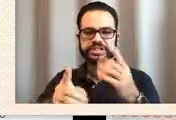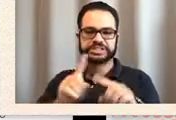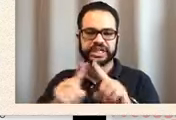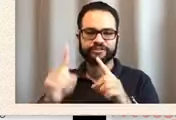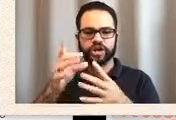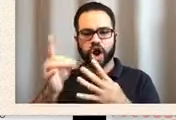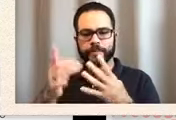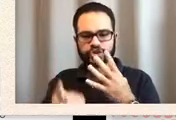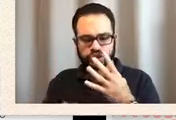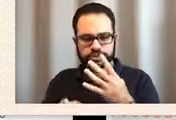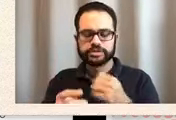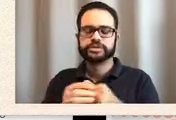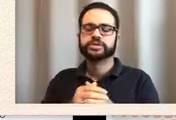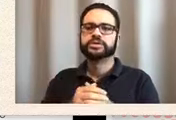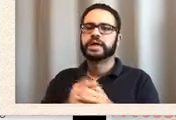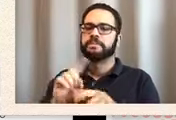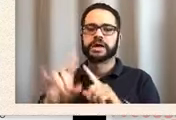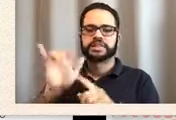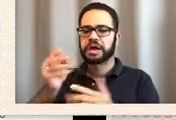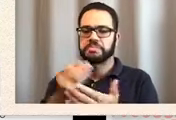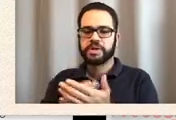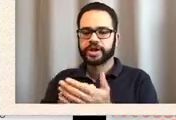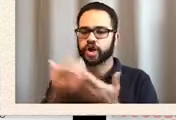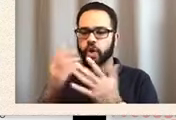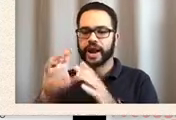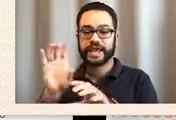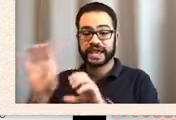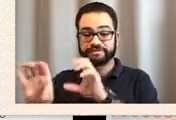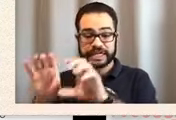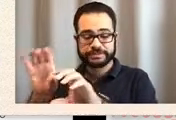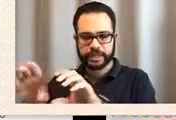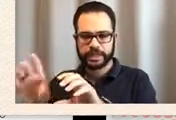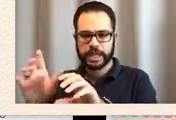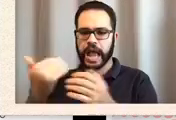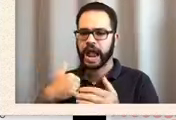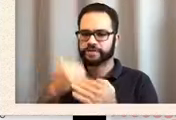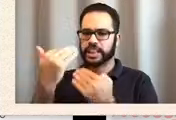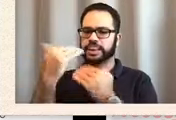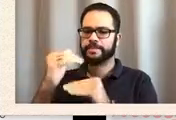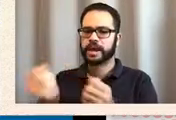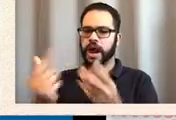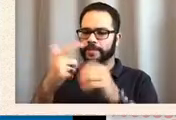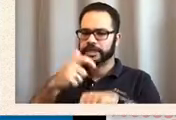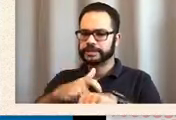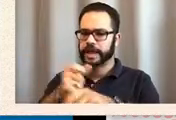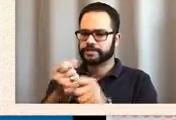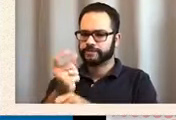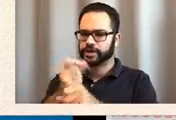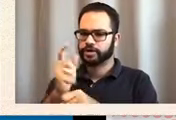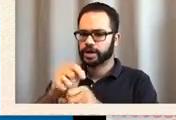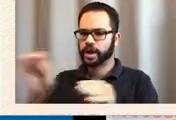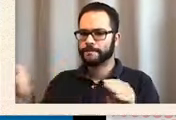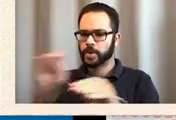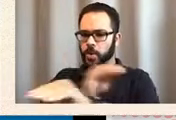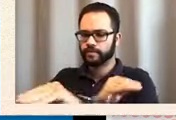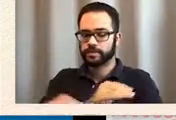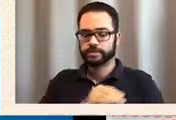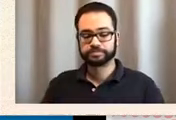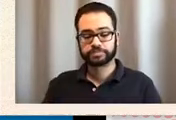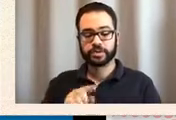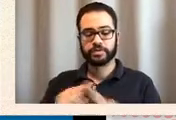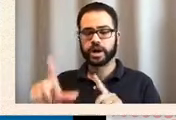that are already invested are limited on how often they can move. But with that, I mean, Lori, I know that